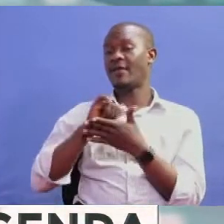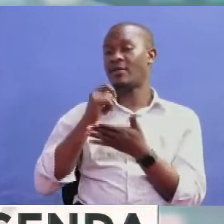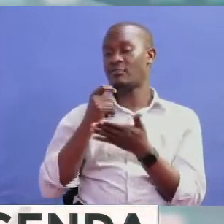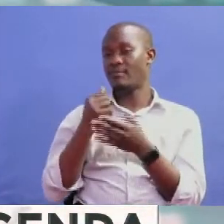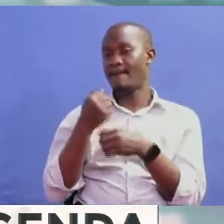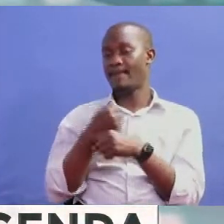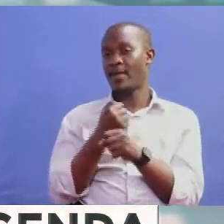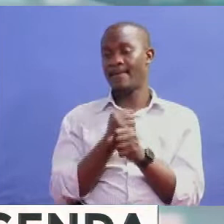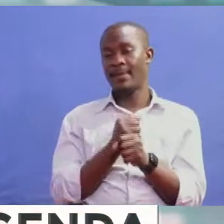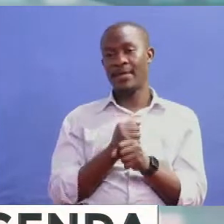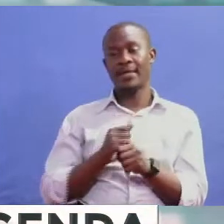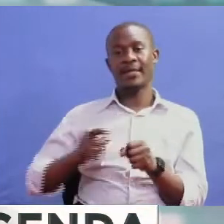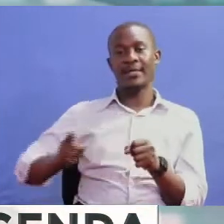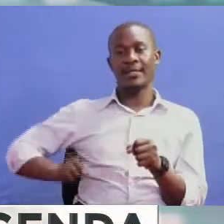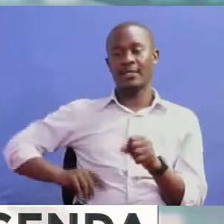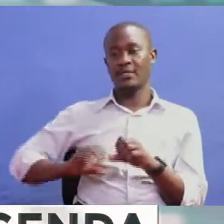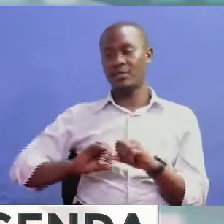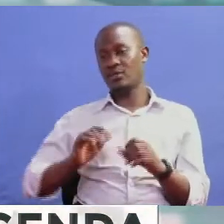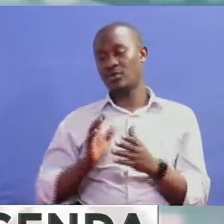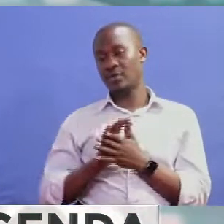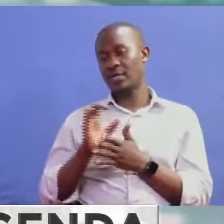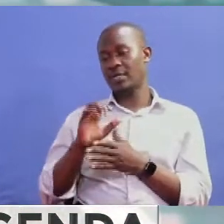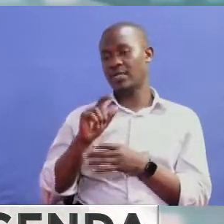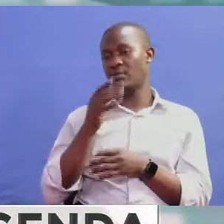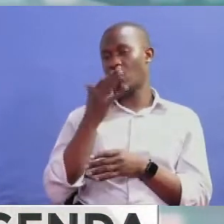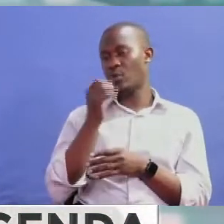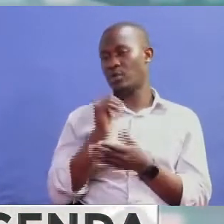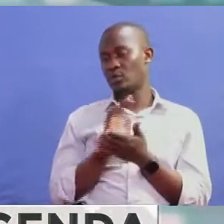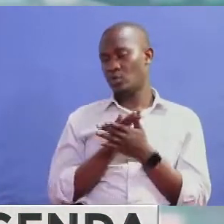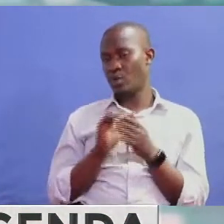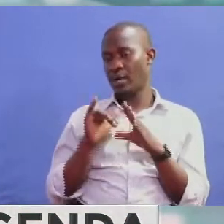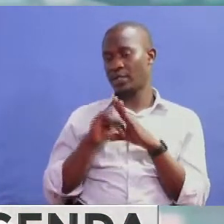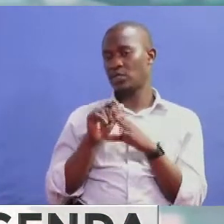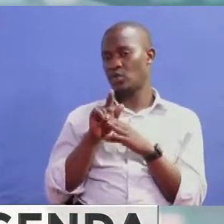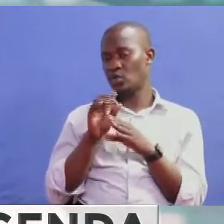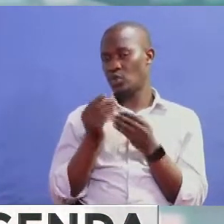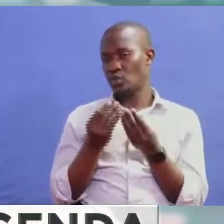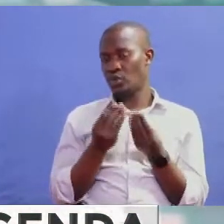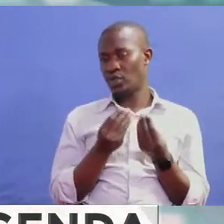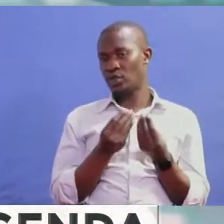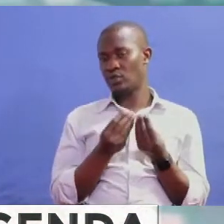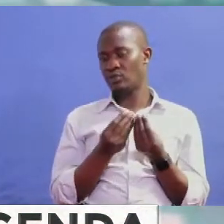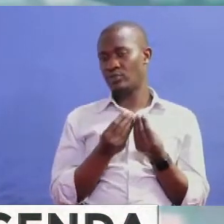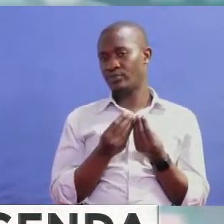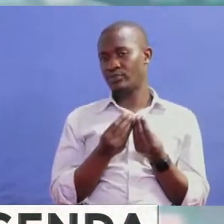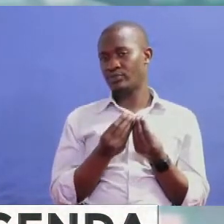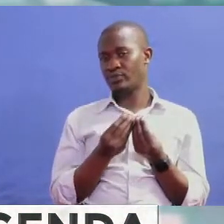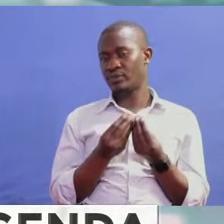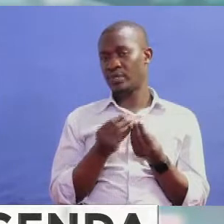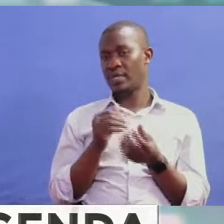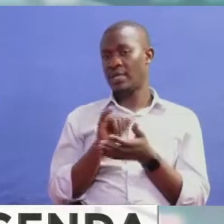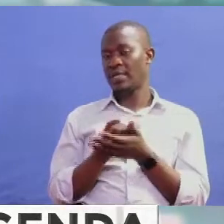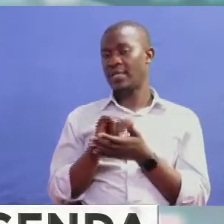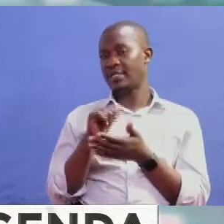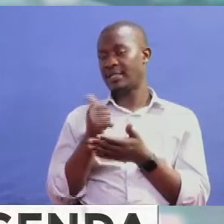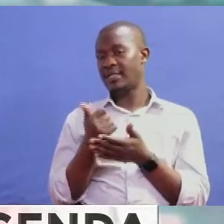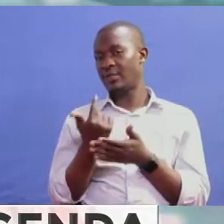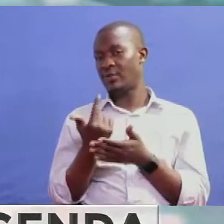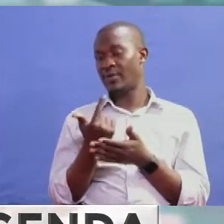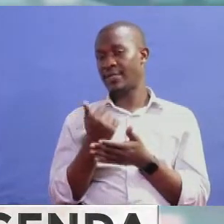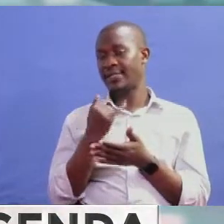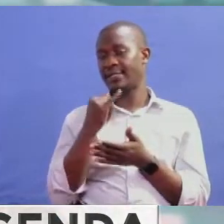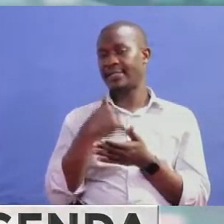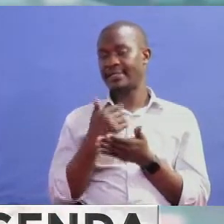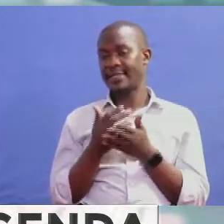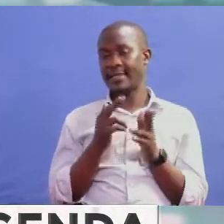dissatisfaction. Because customers want to access you easily, your product as easy as possible. That's another one. The other one is just